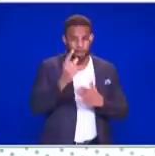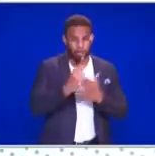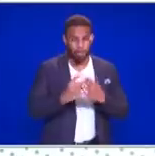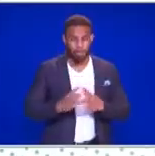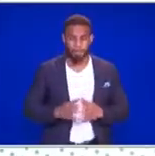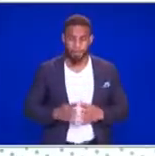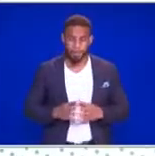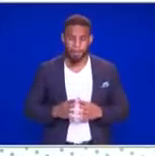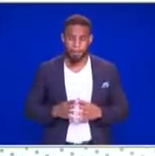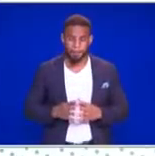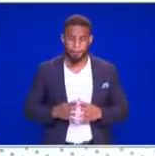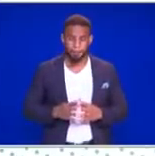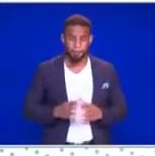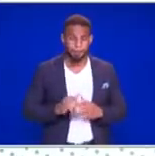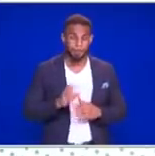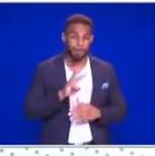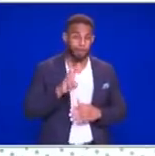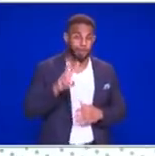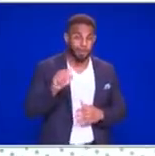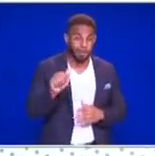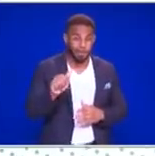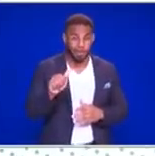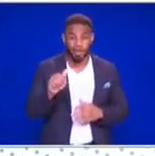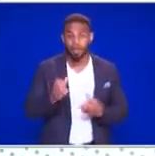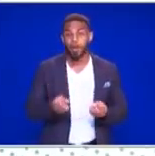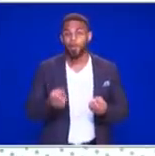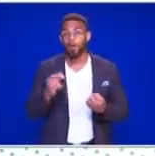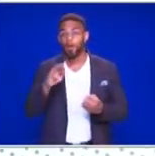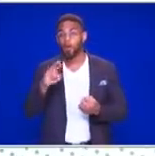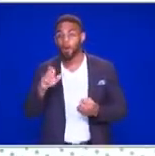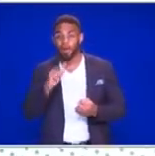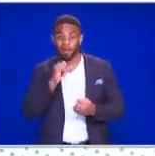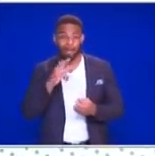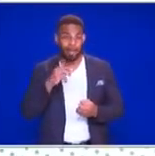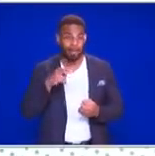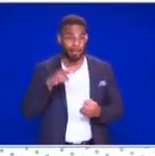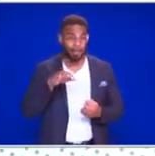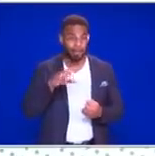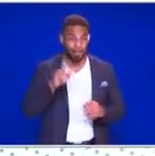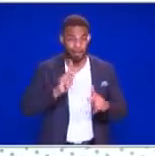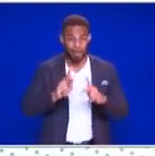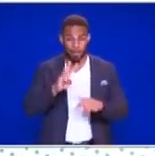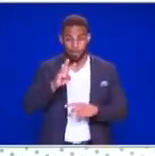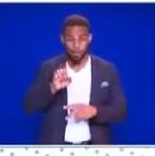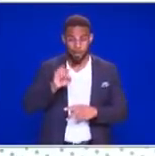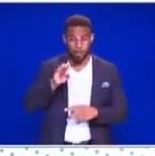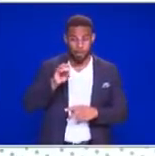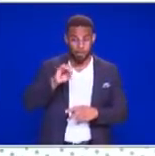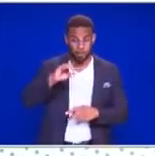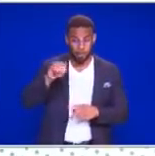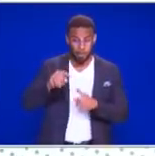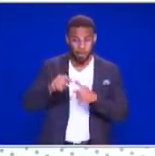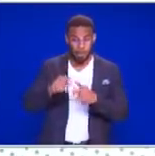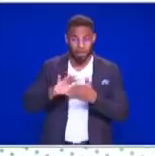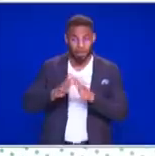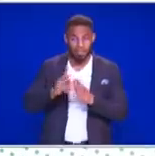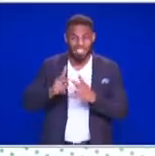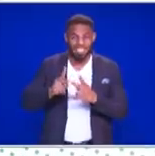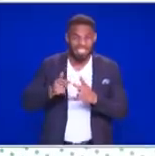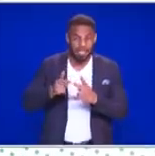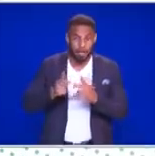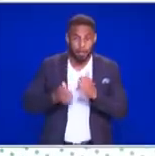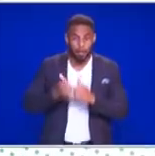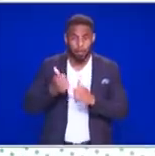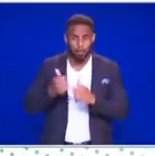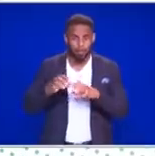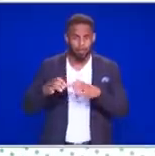graphic. In West Virginia, the multiracial non-Hispanic population, 4.0%, became the second